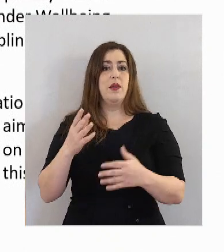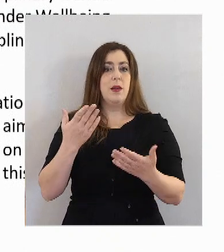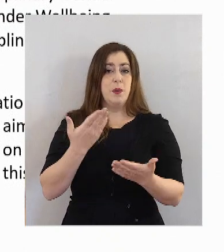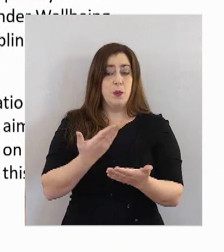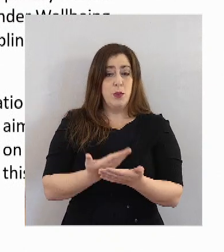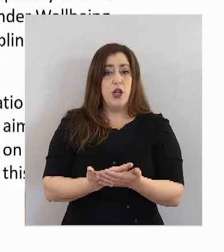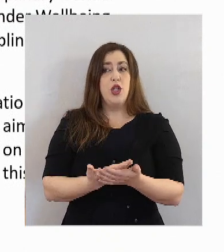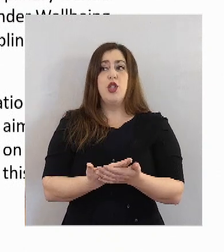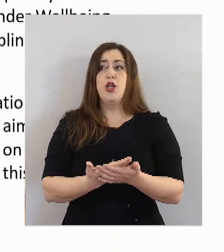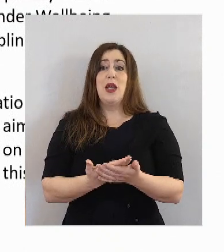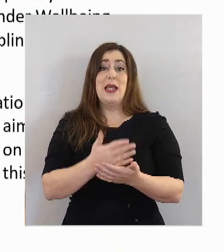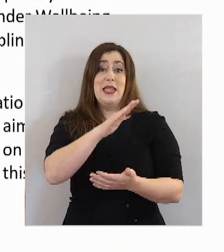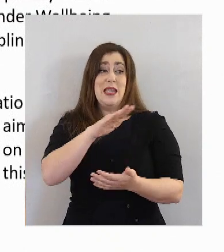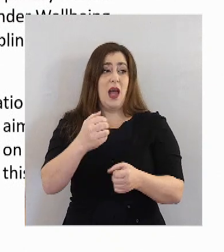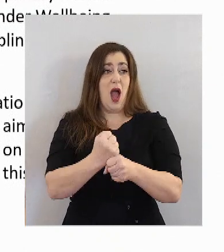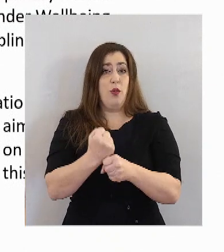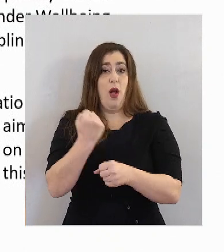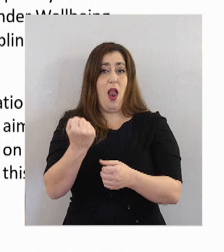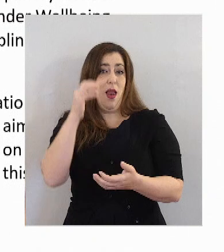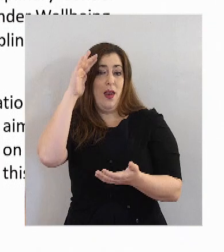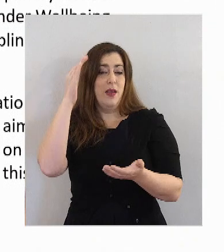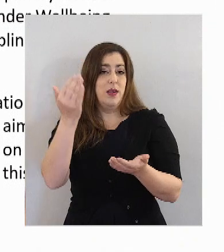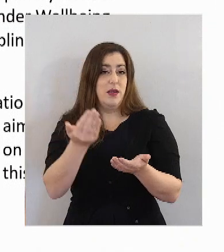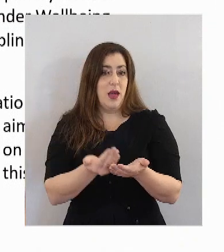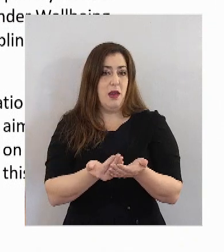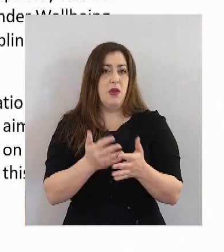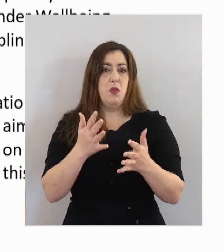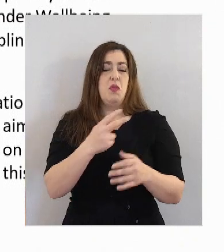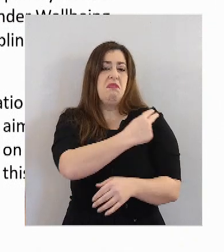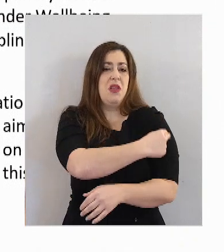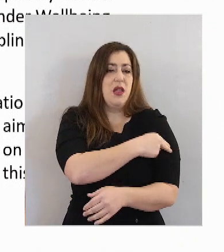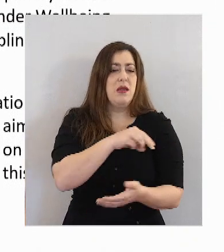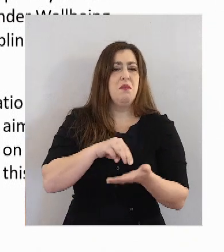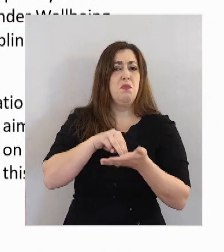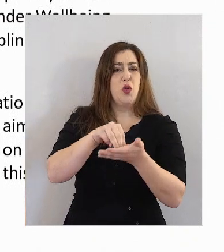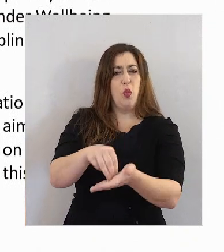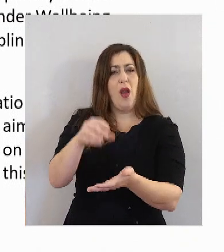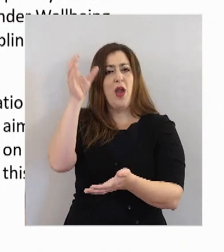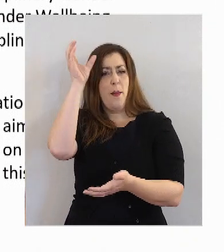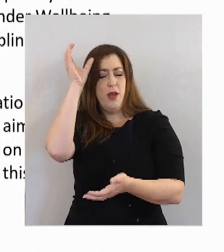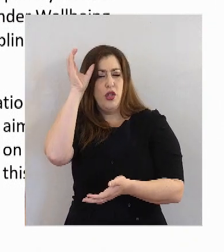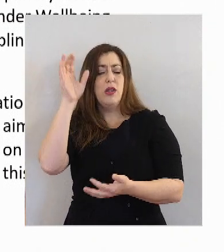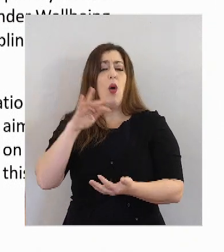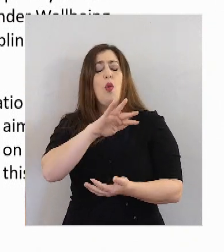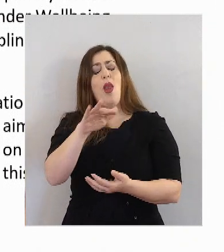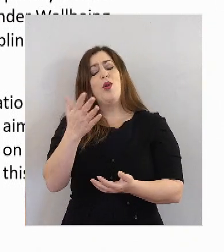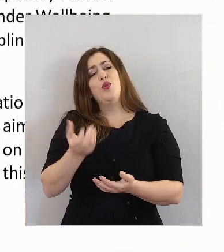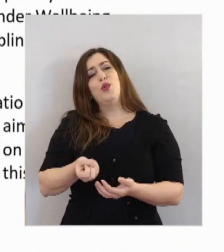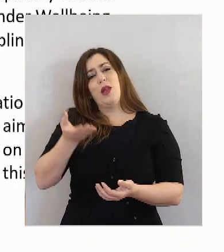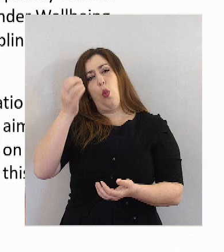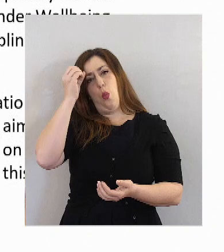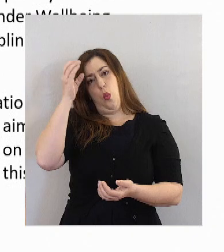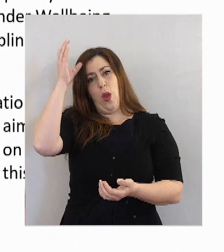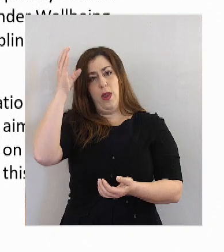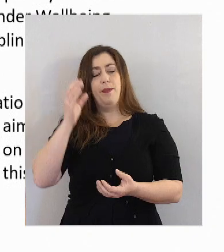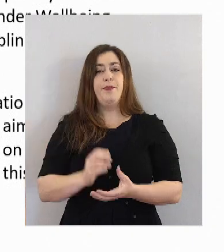midwives, emergency personnel, and other health practitioners. The final two work packages aimed at the development of